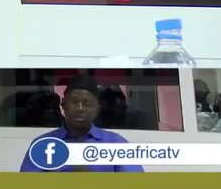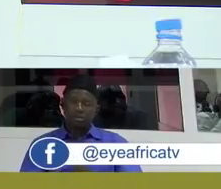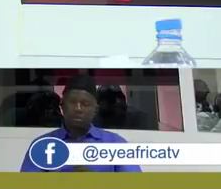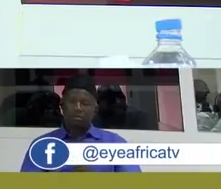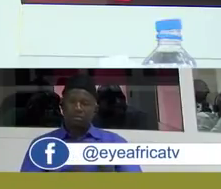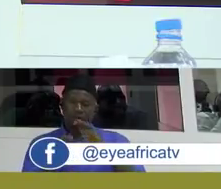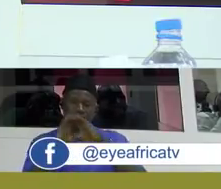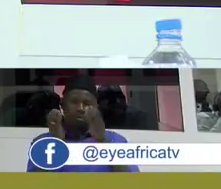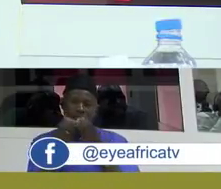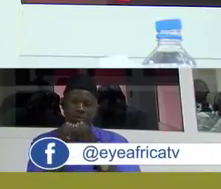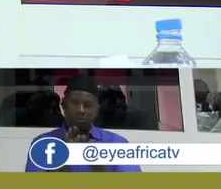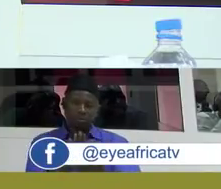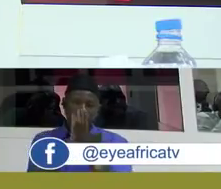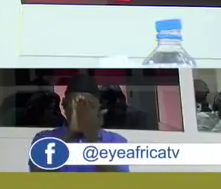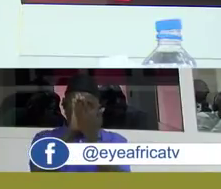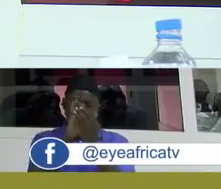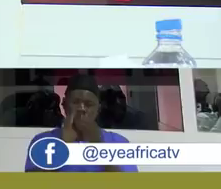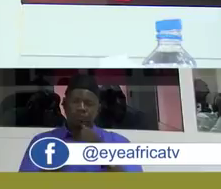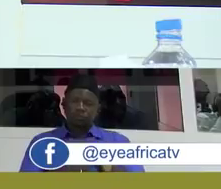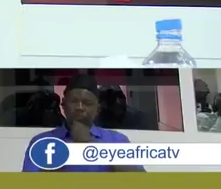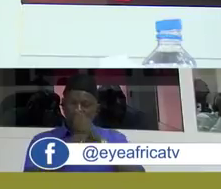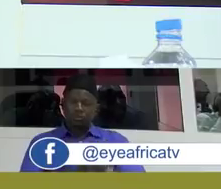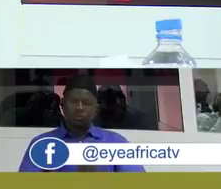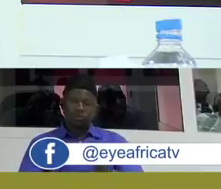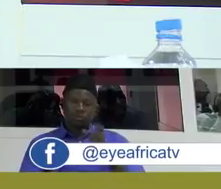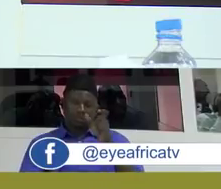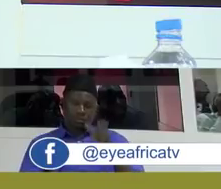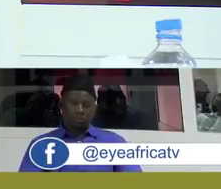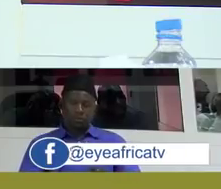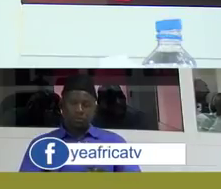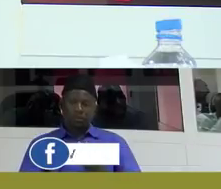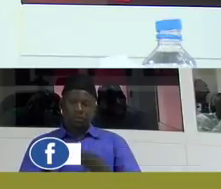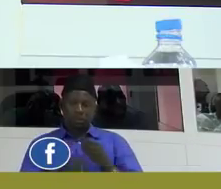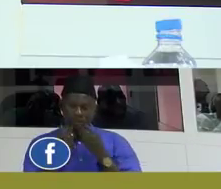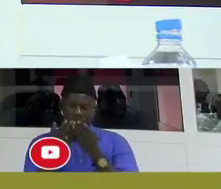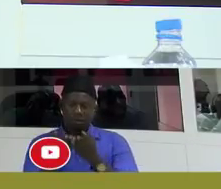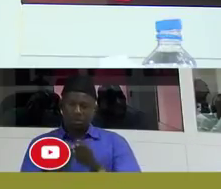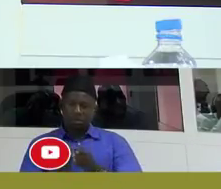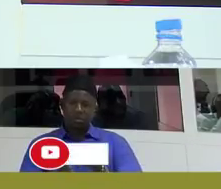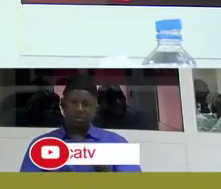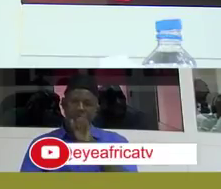confronted the bishop and said, "Your Lordship,